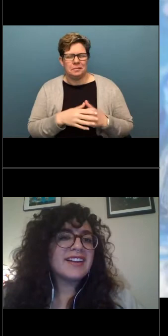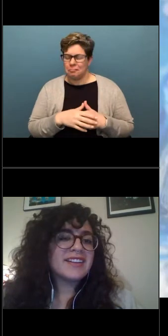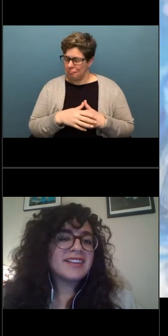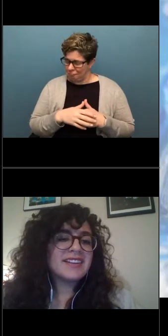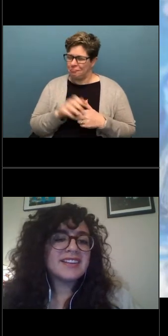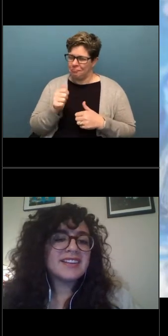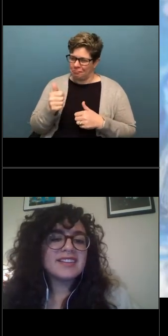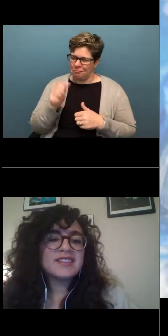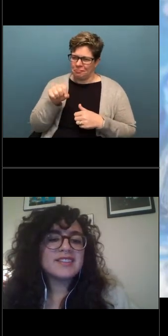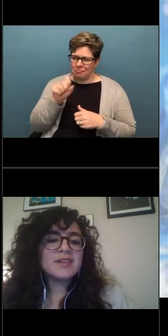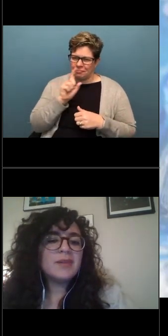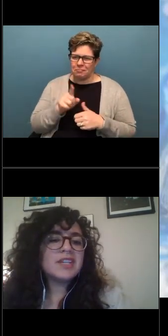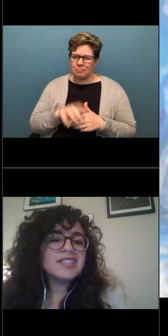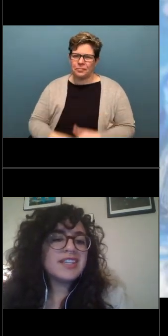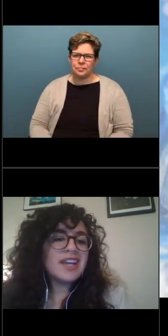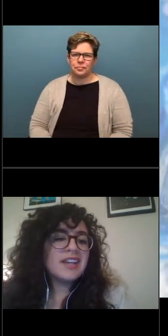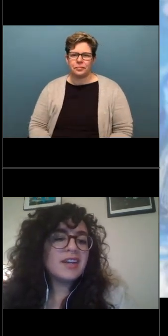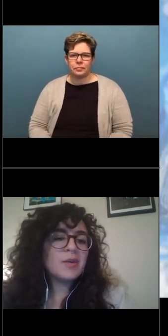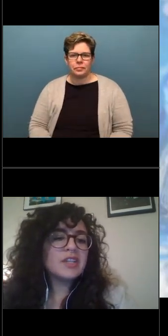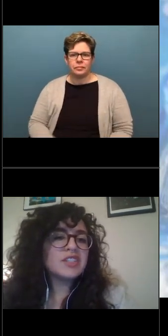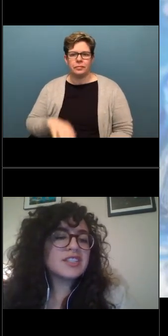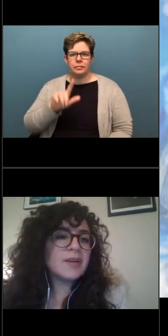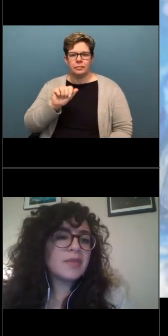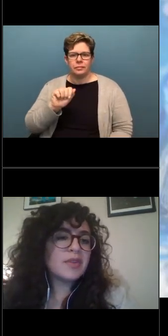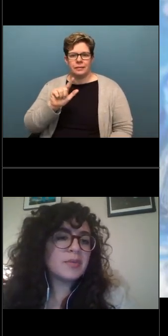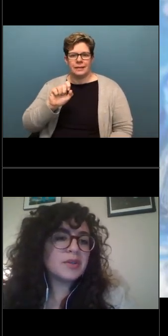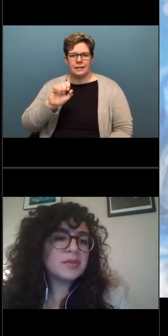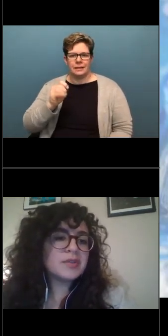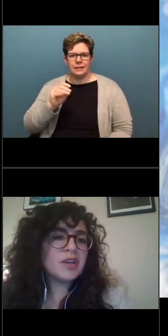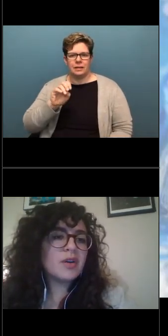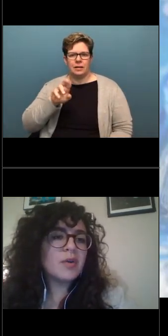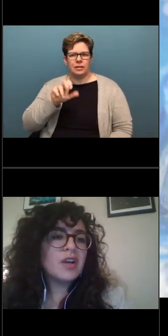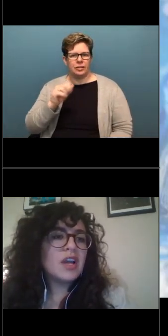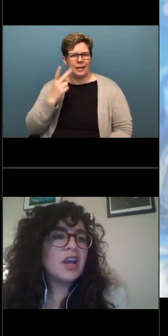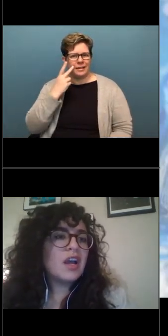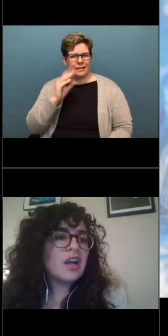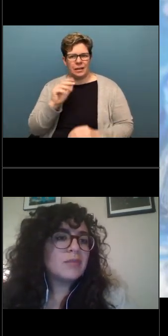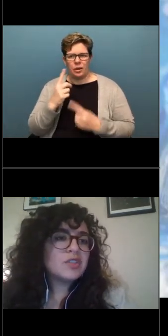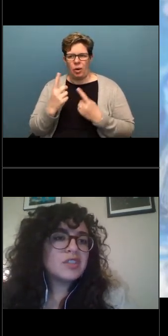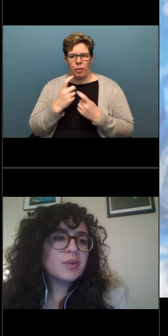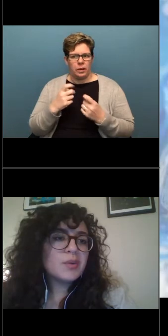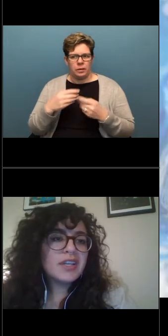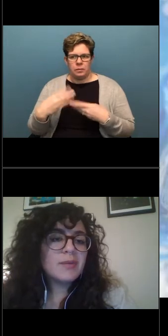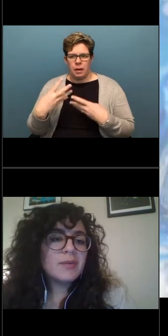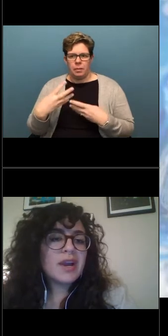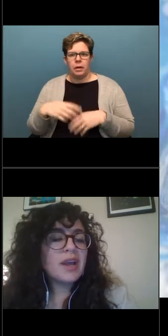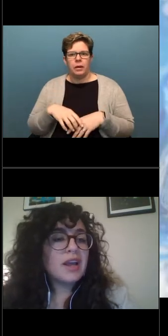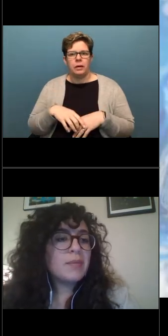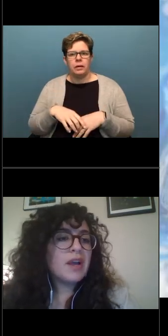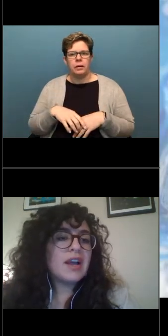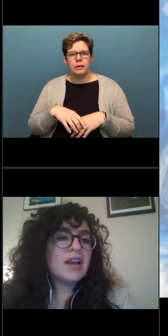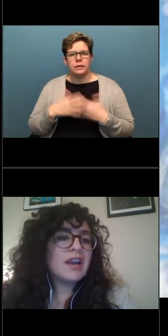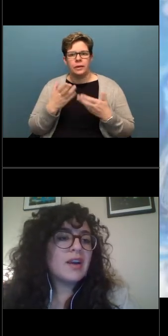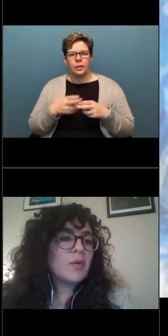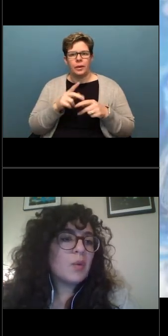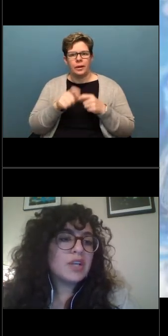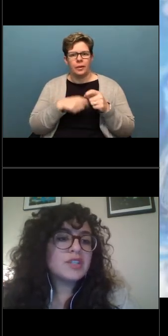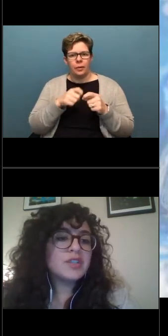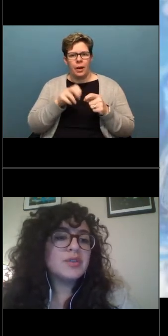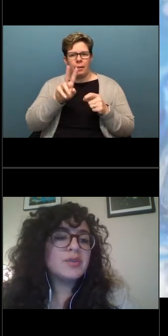Absolutely. So I'm not seeing any questions come through. So just to quickly wrap up,